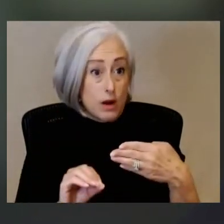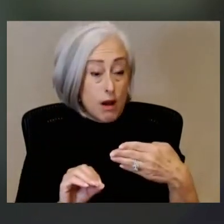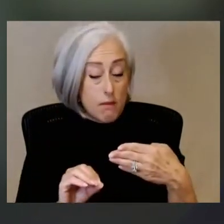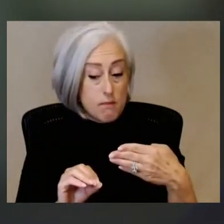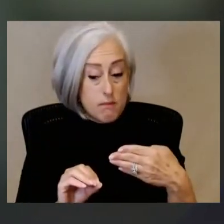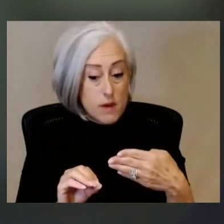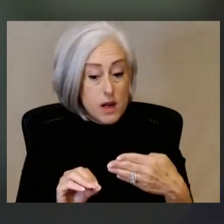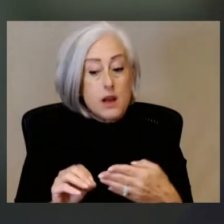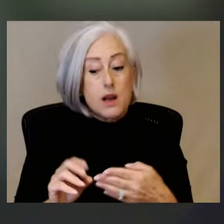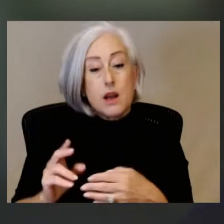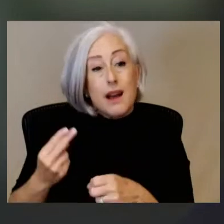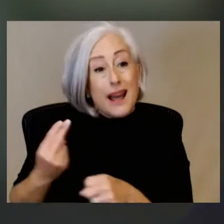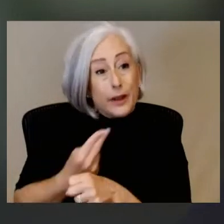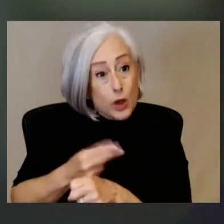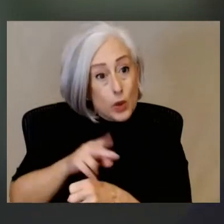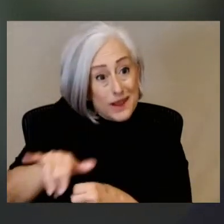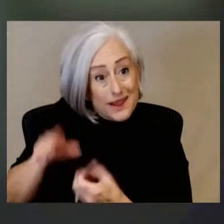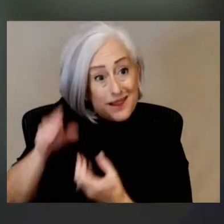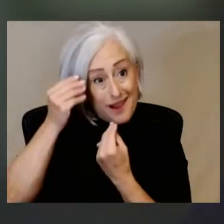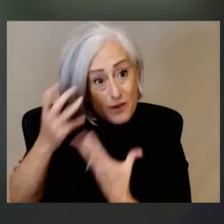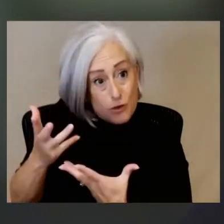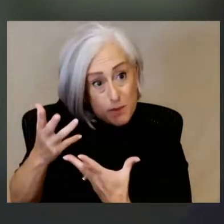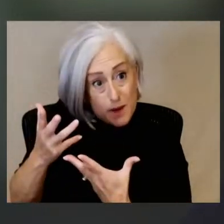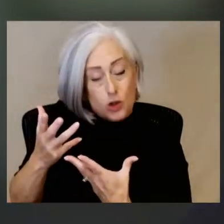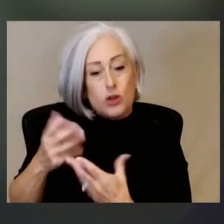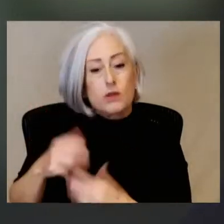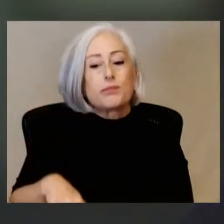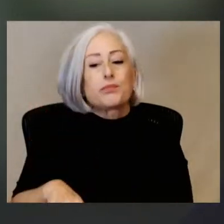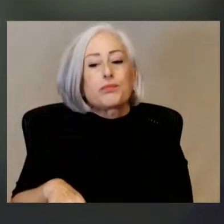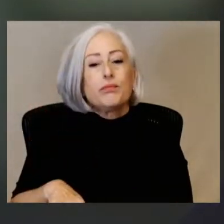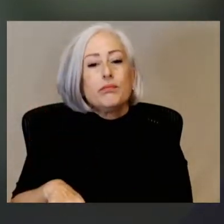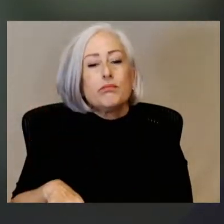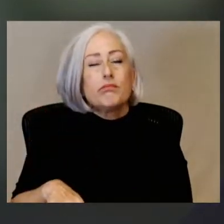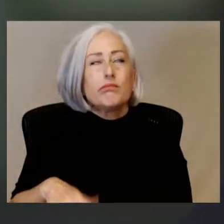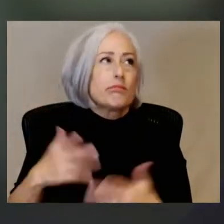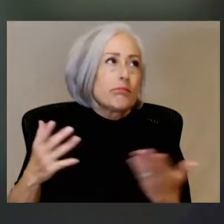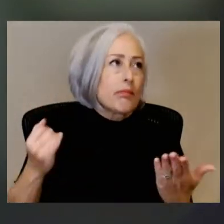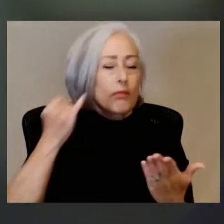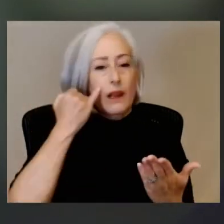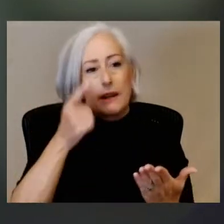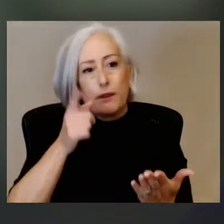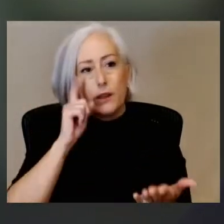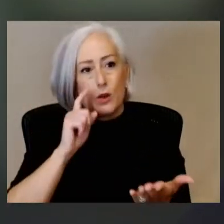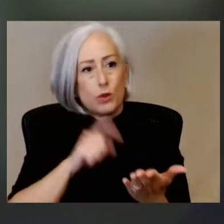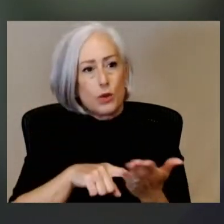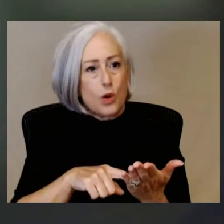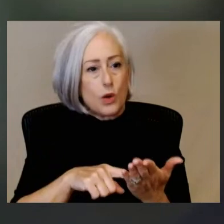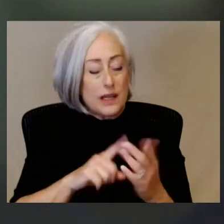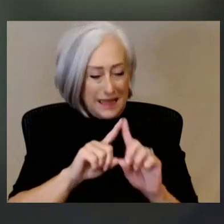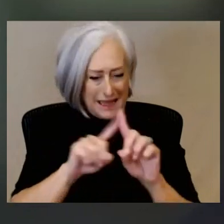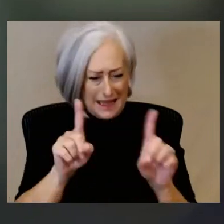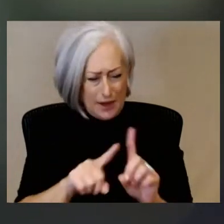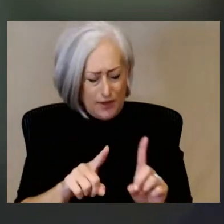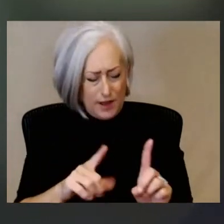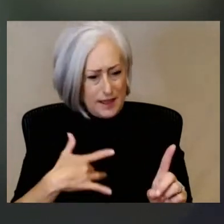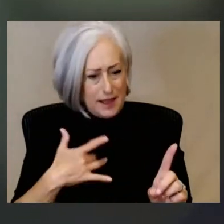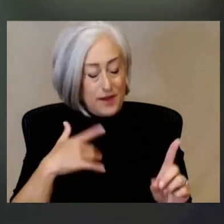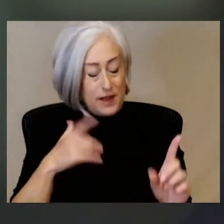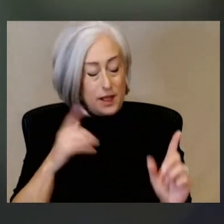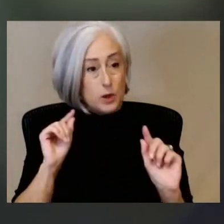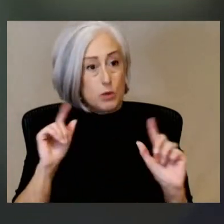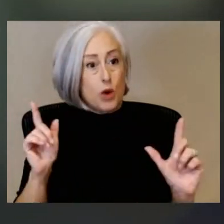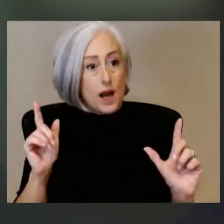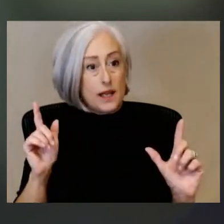of that outcome. So I say if you're noticing differences that are surprising, that needs to be an